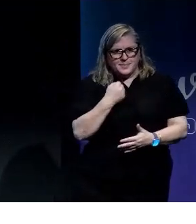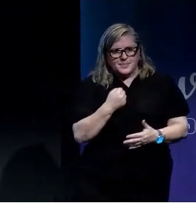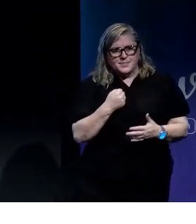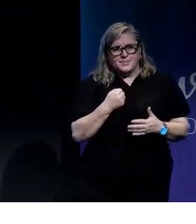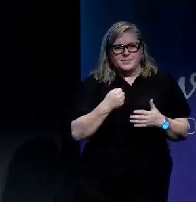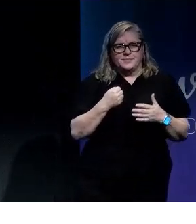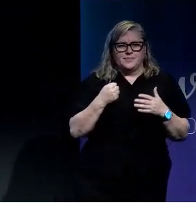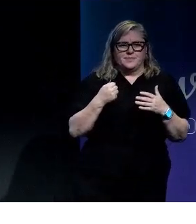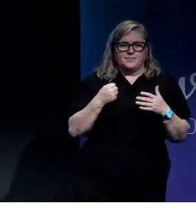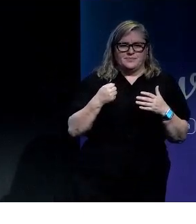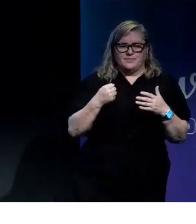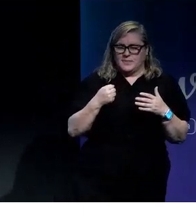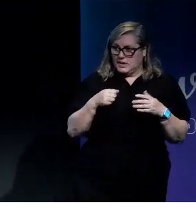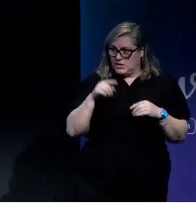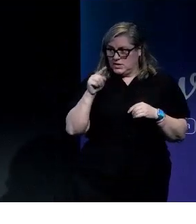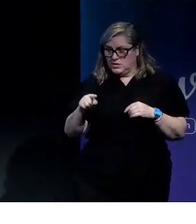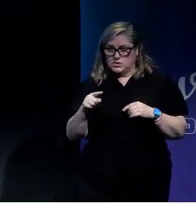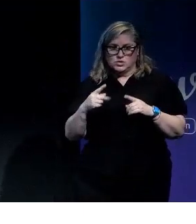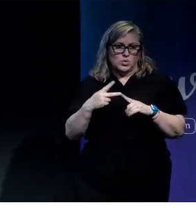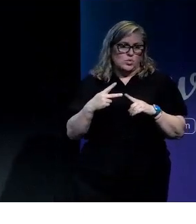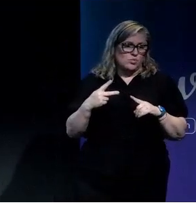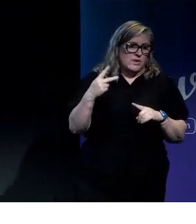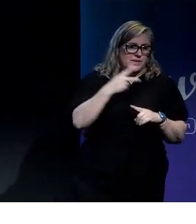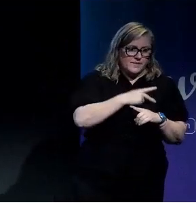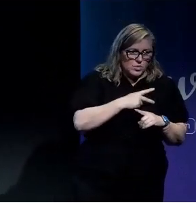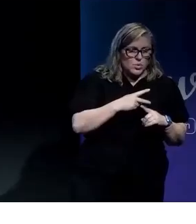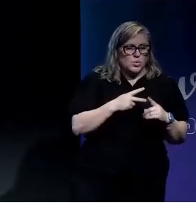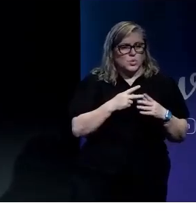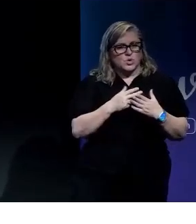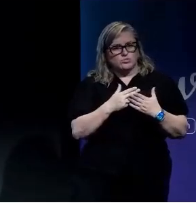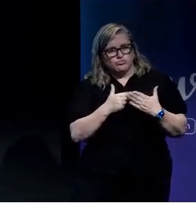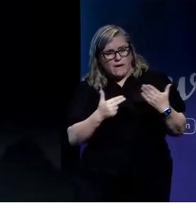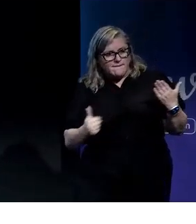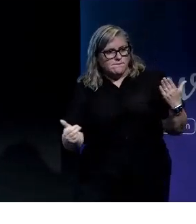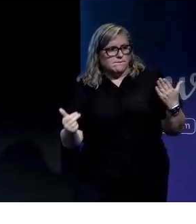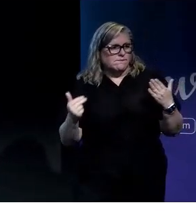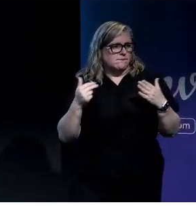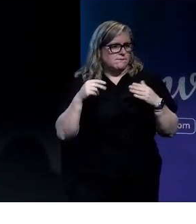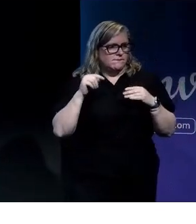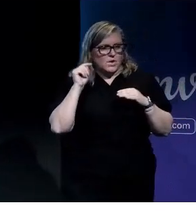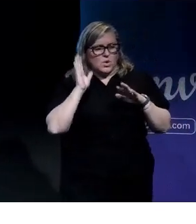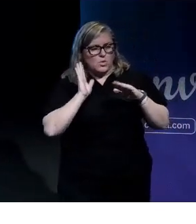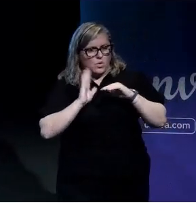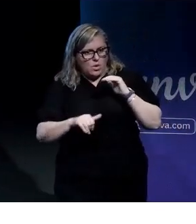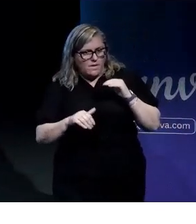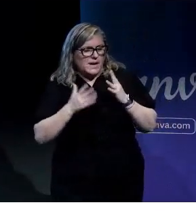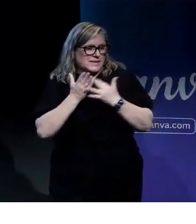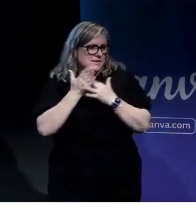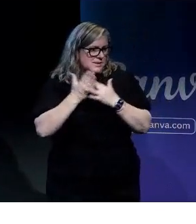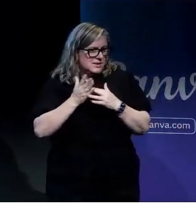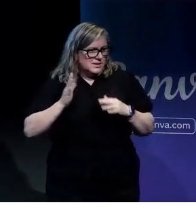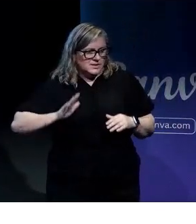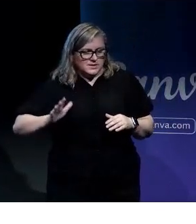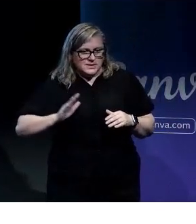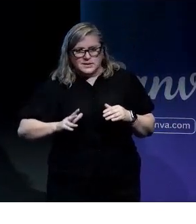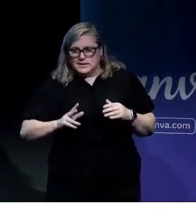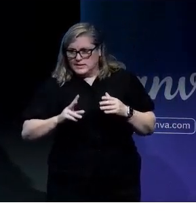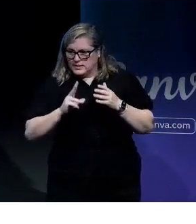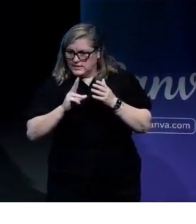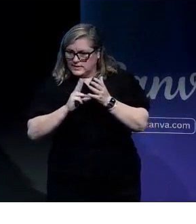vendors. So reviewing and drafting accessibility requirements, reviewing VPATs and